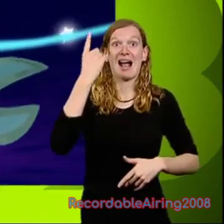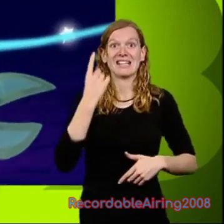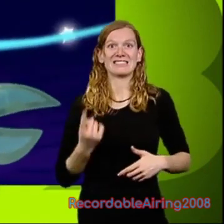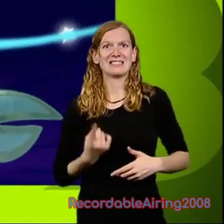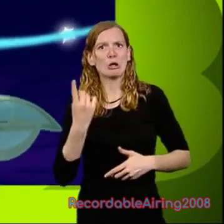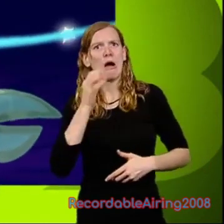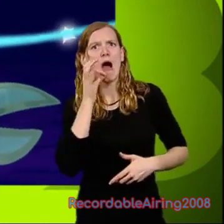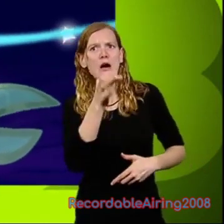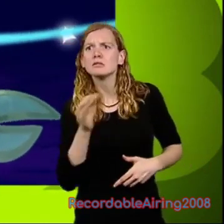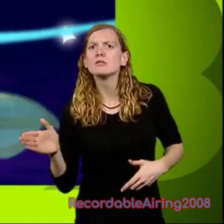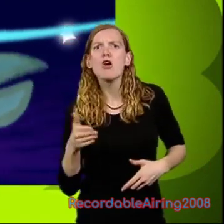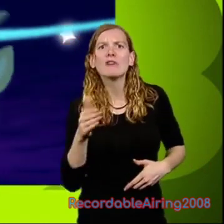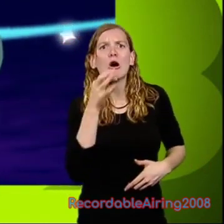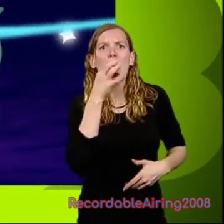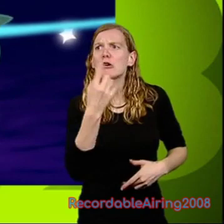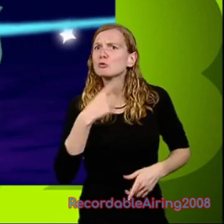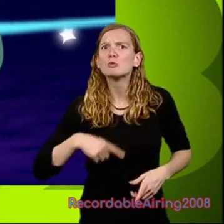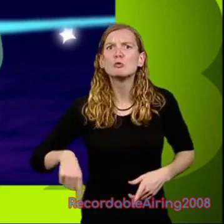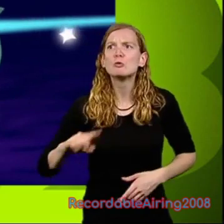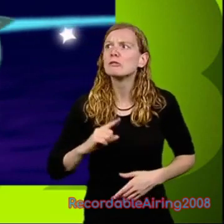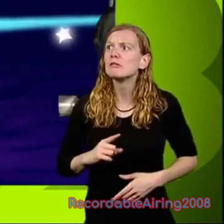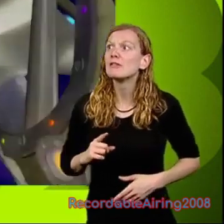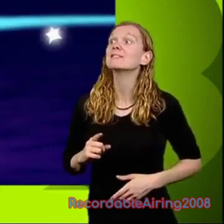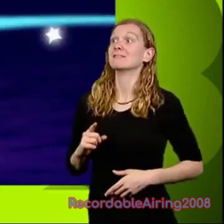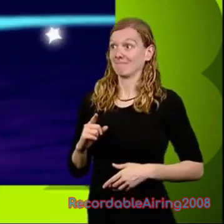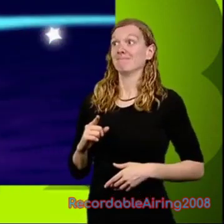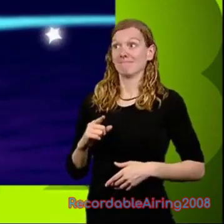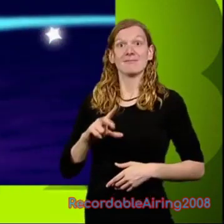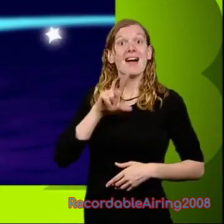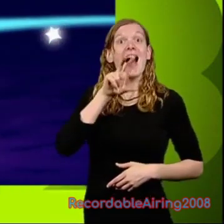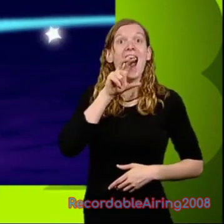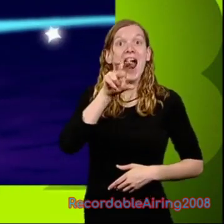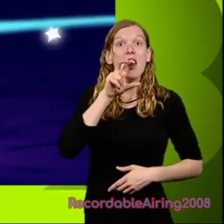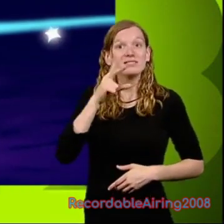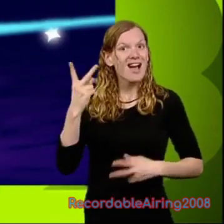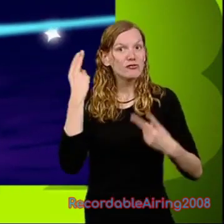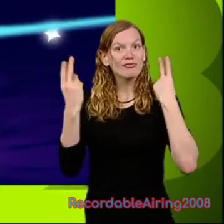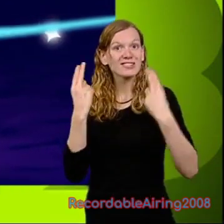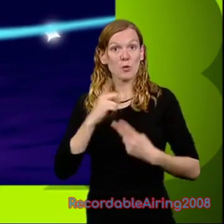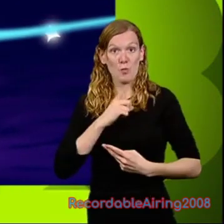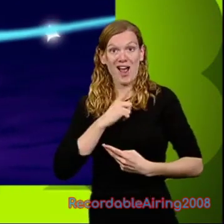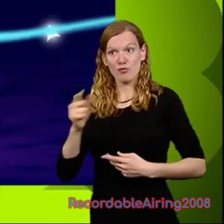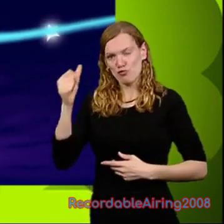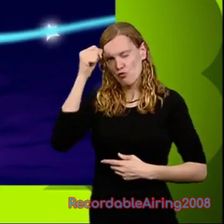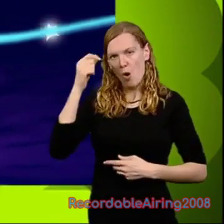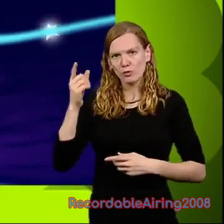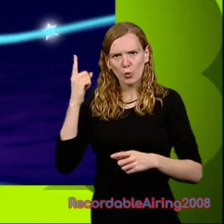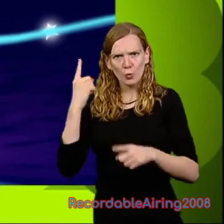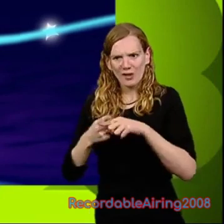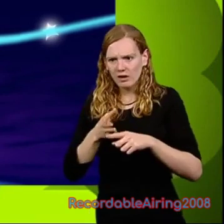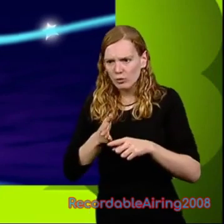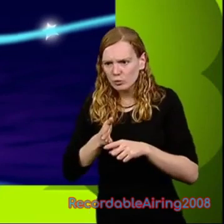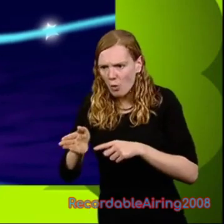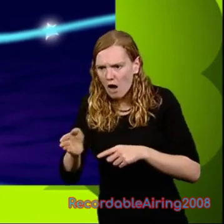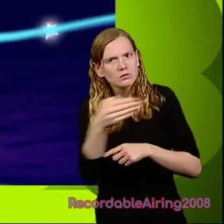An alien hairdresser, because he'll know all the shortcuts. Ha ha! Because a shortcut is a hairstyle, isn't it? But